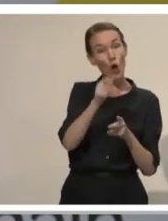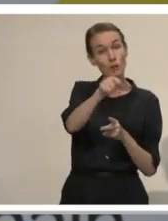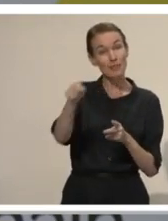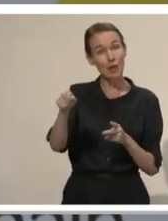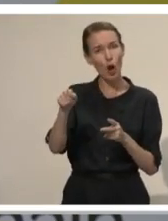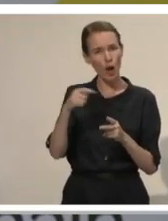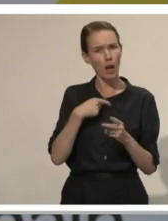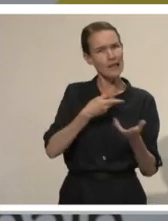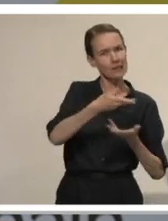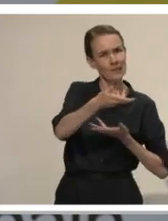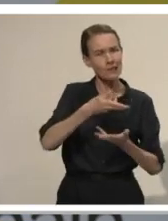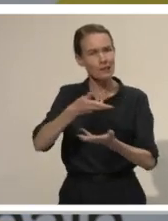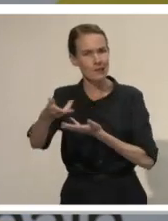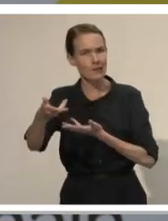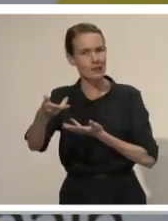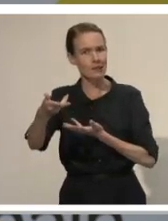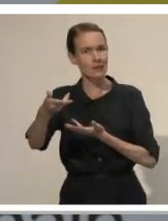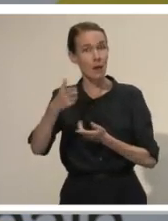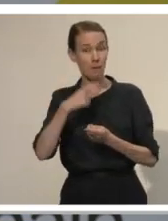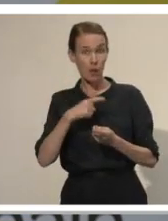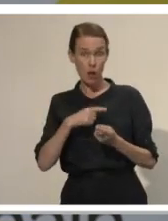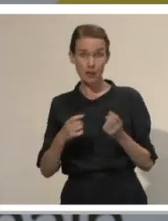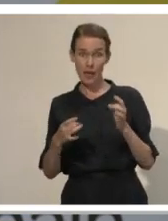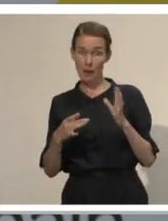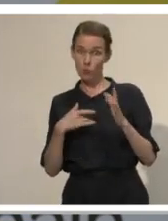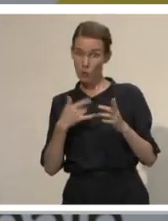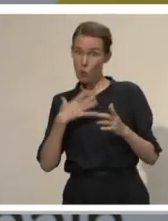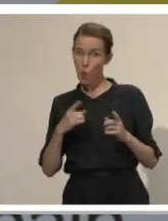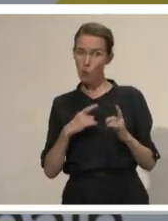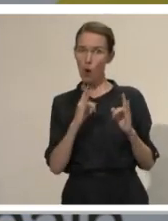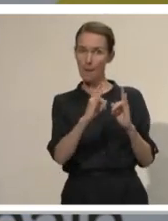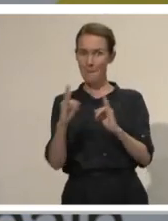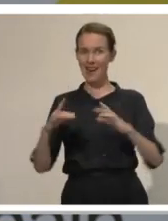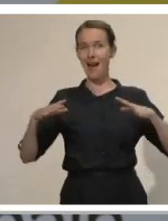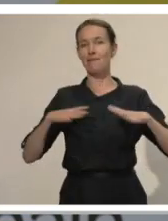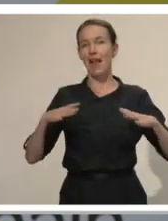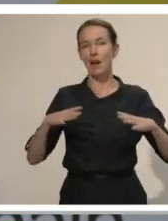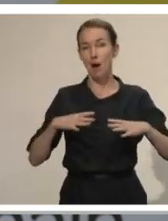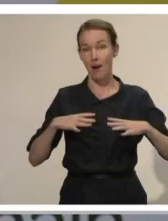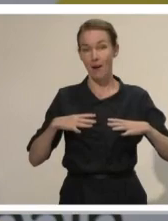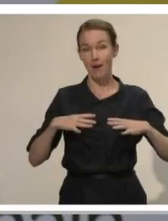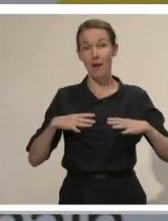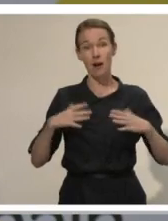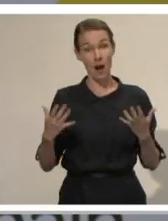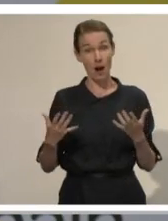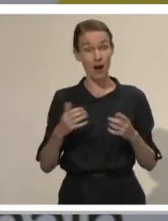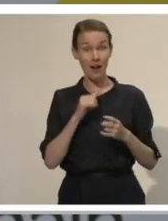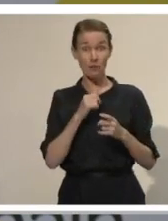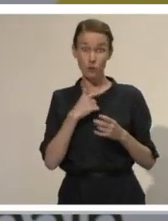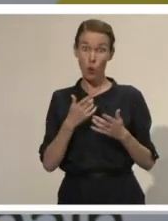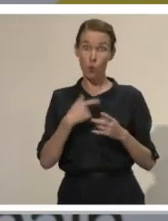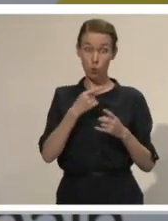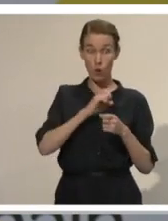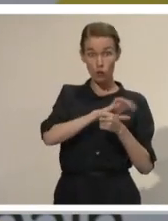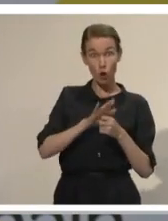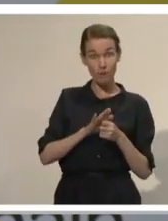we're keen to see that capacity, should it have been needed during this period, if our number of cases had gone up. And so